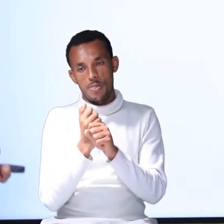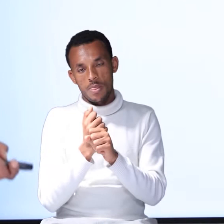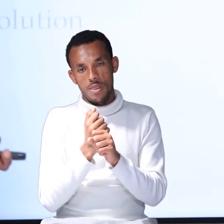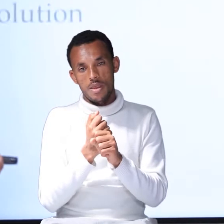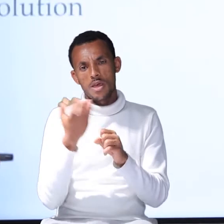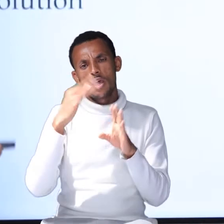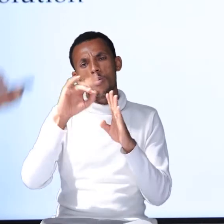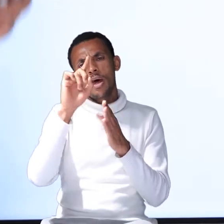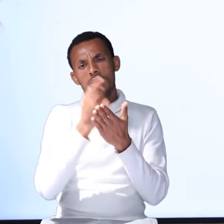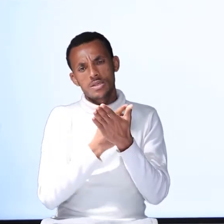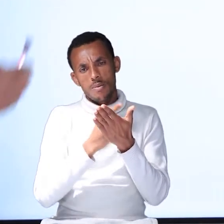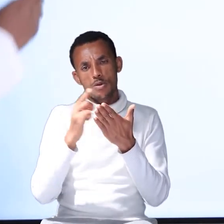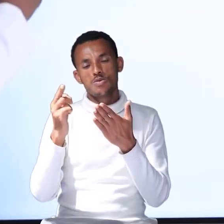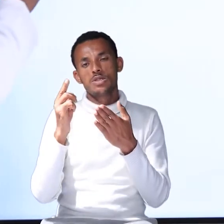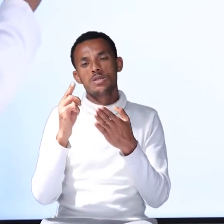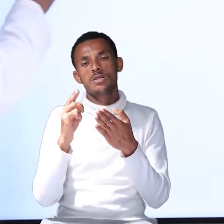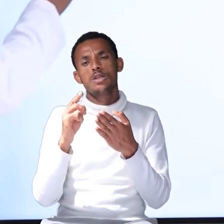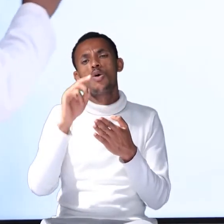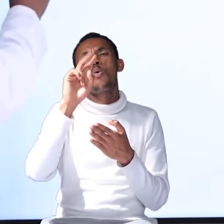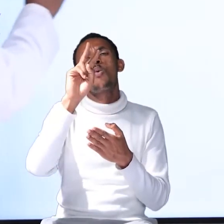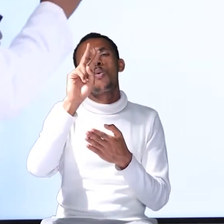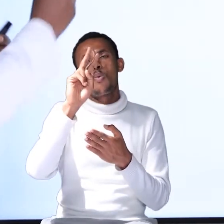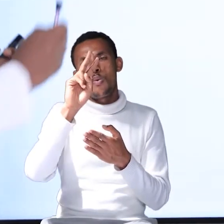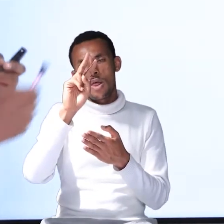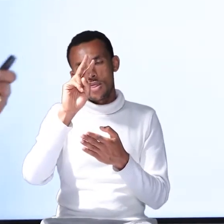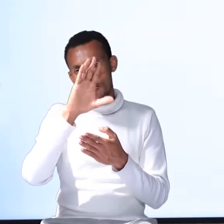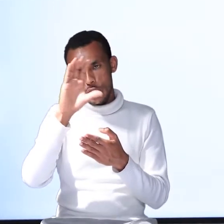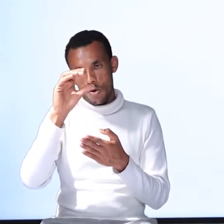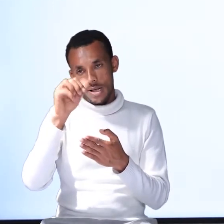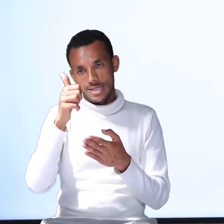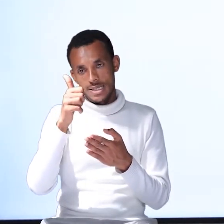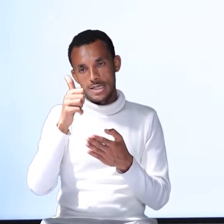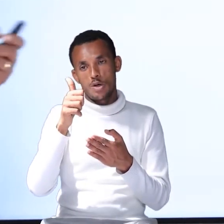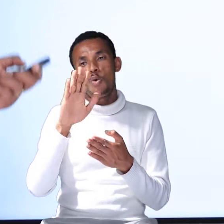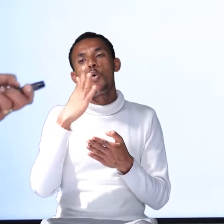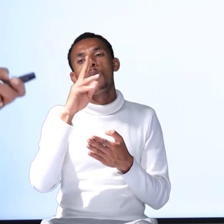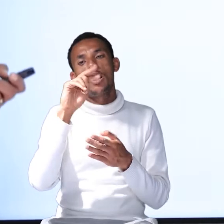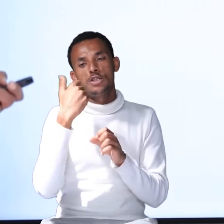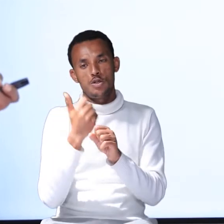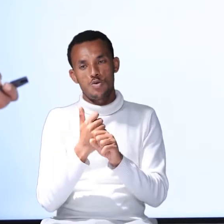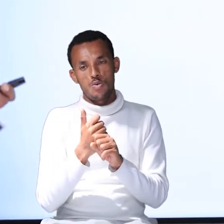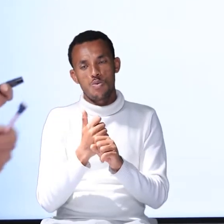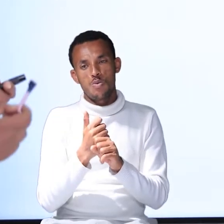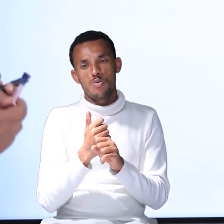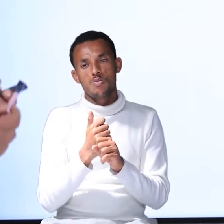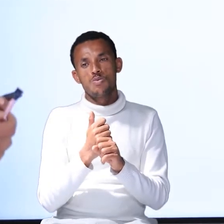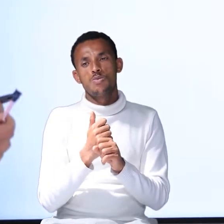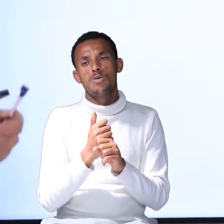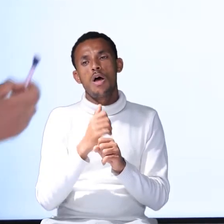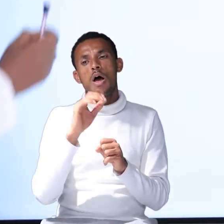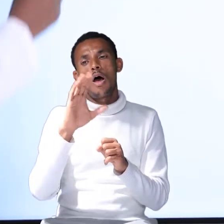in a certain week they have done 210 tires are repaired, but how many were involved?